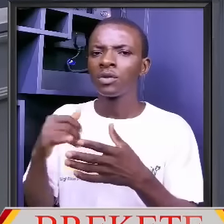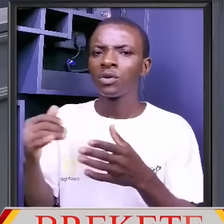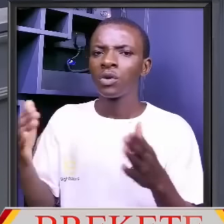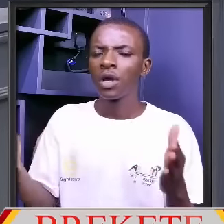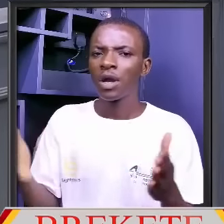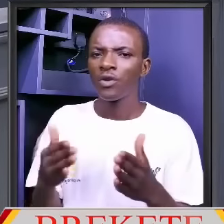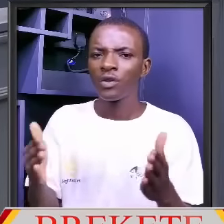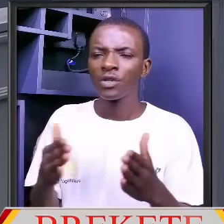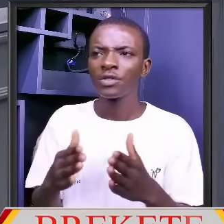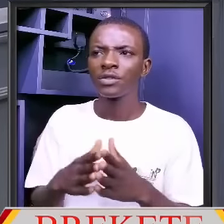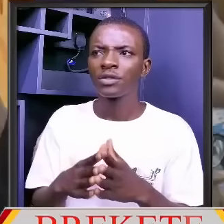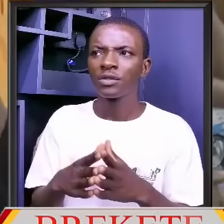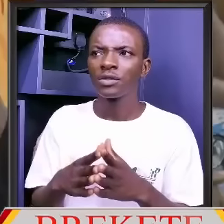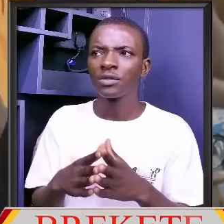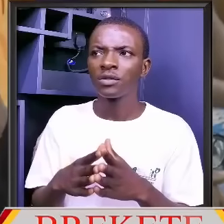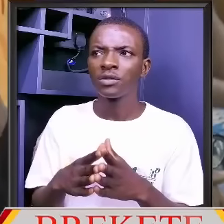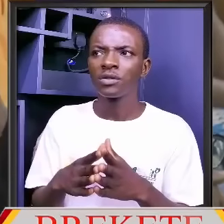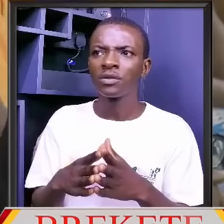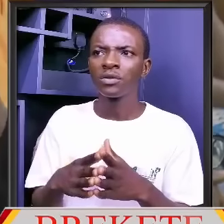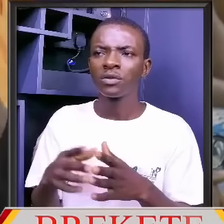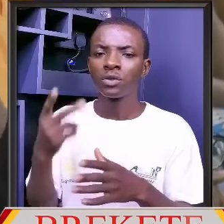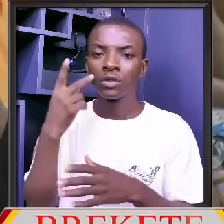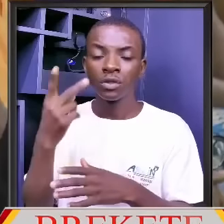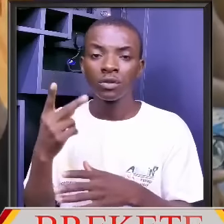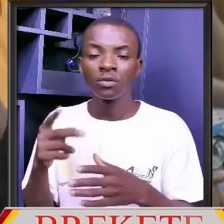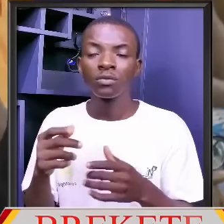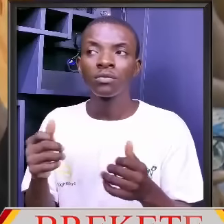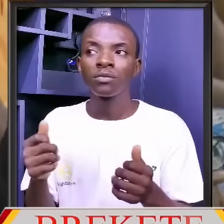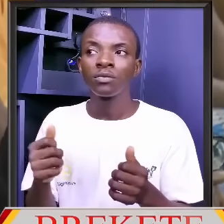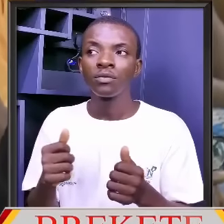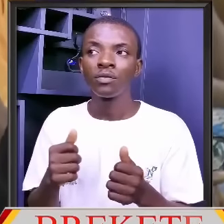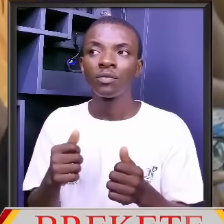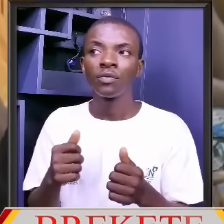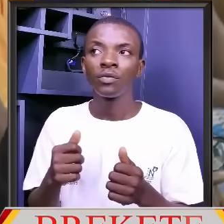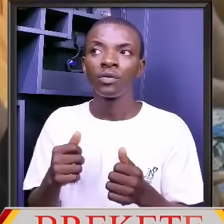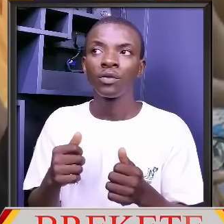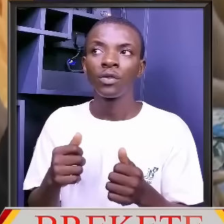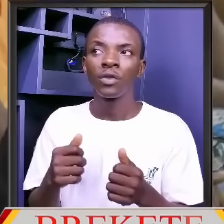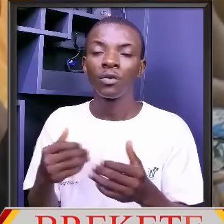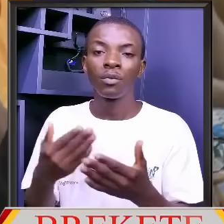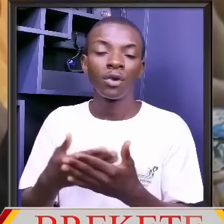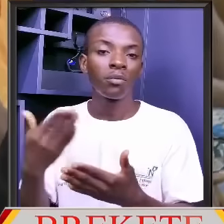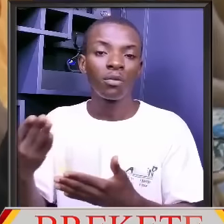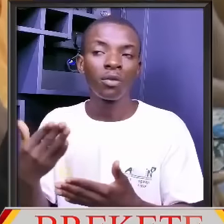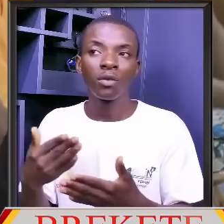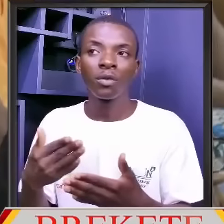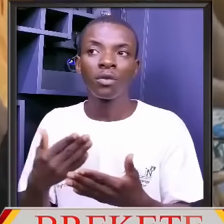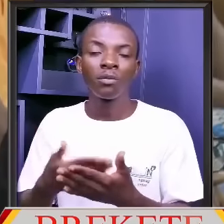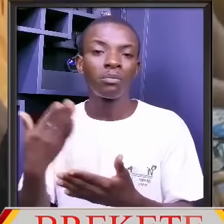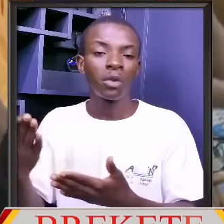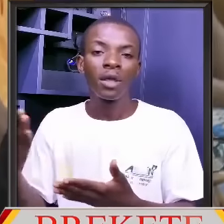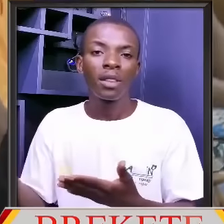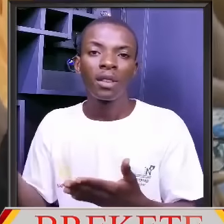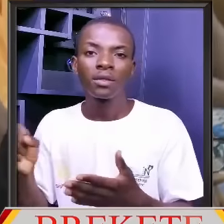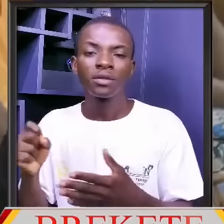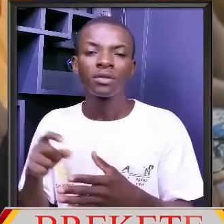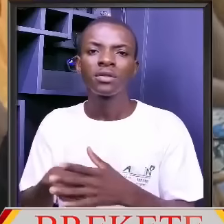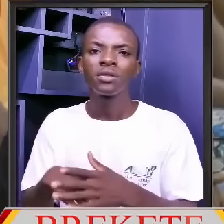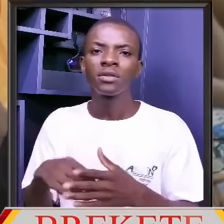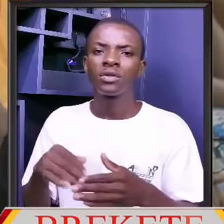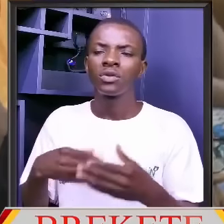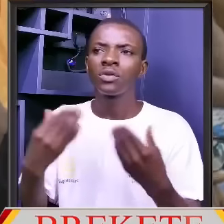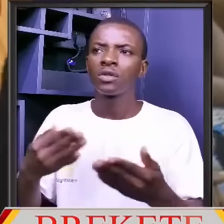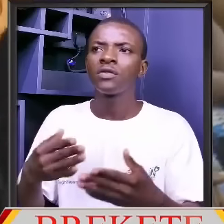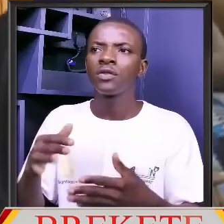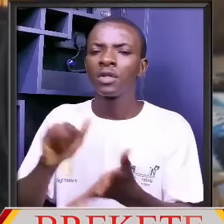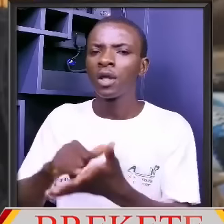we arrange. We go escort you. Yes, sir. I go bring out money. Yes, sir. We go buy things. We go